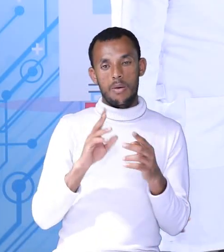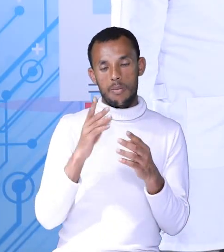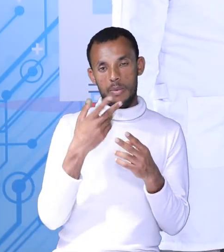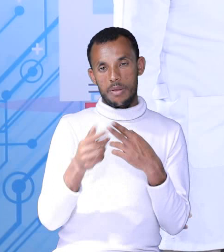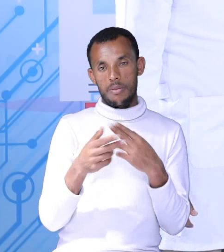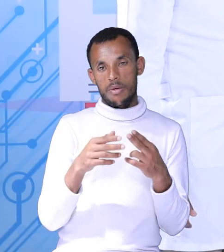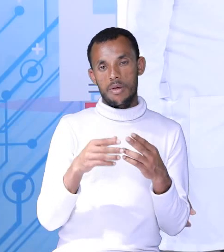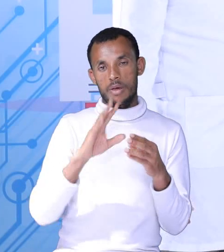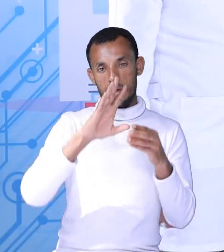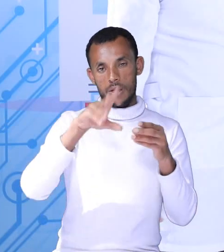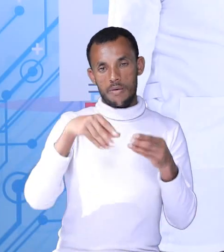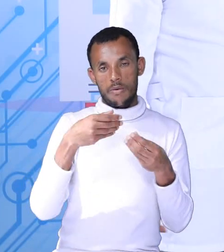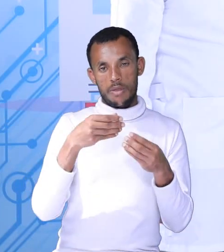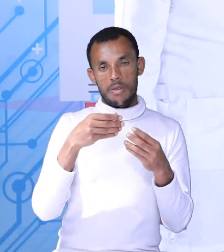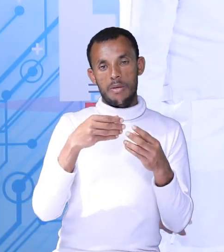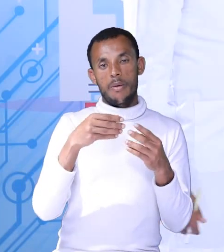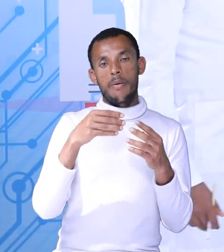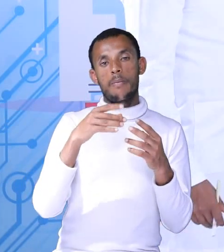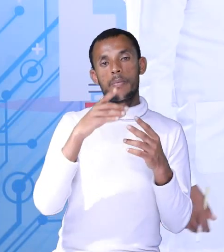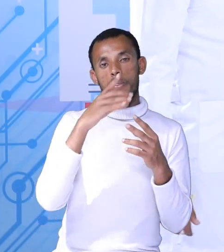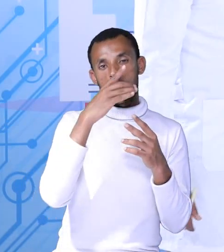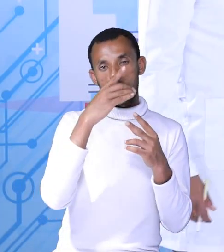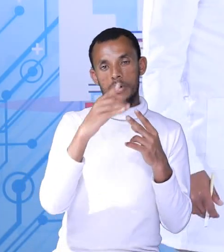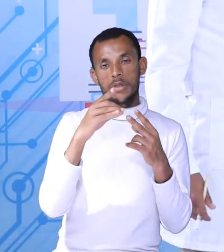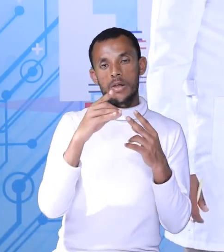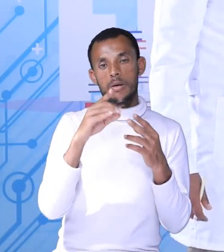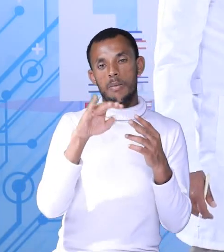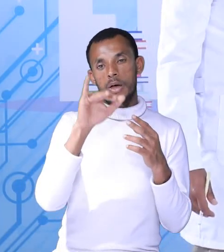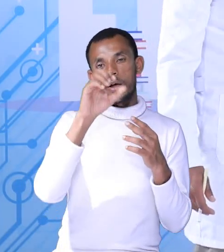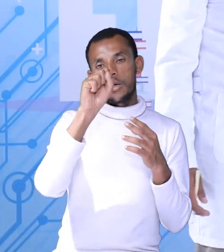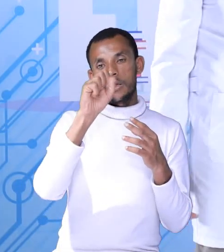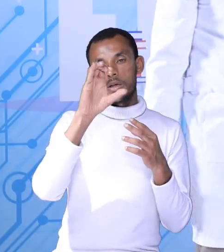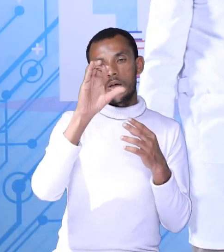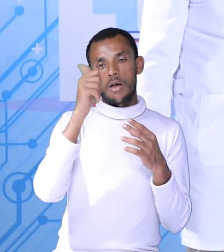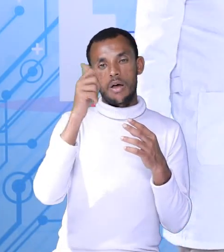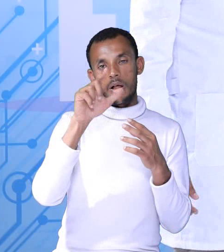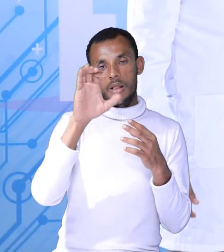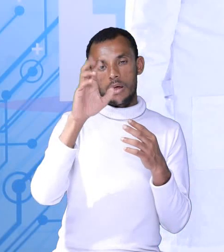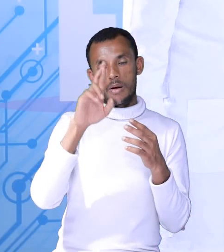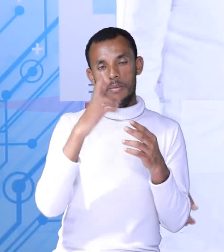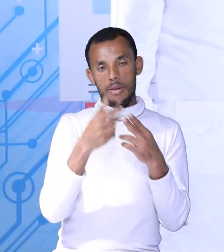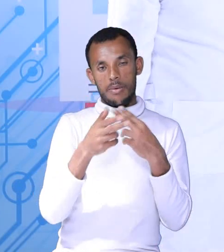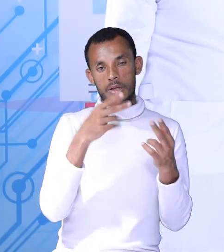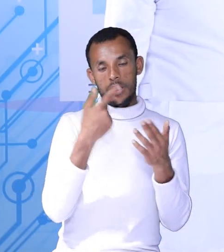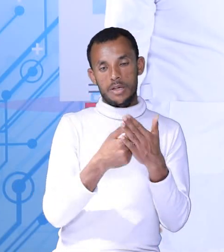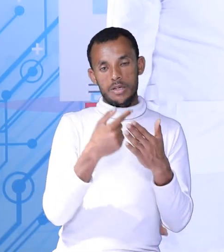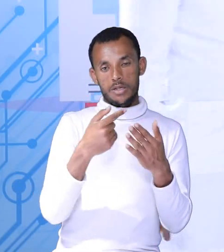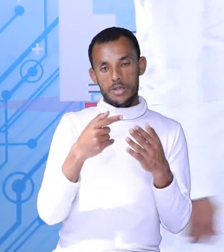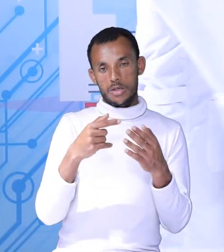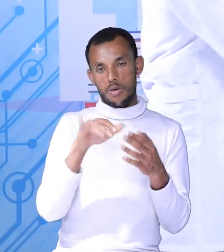given vector by scalar, so simply you multiply each corresponding